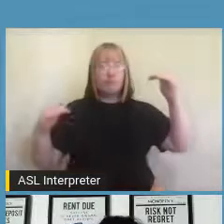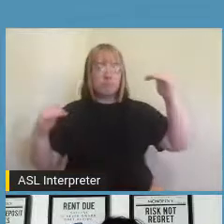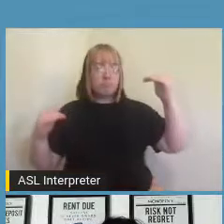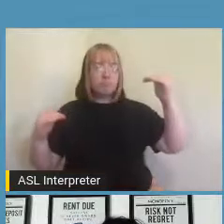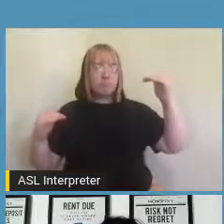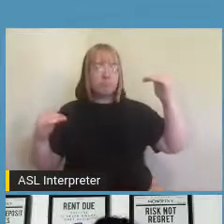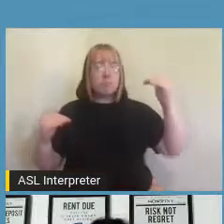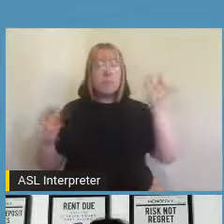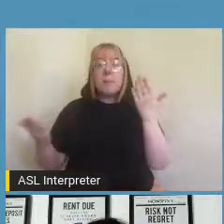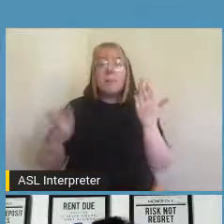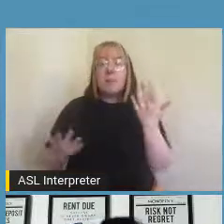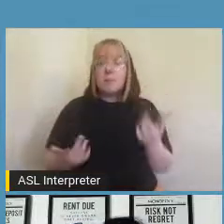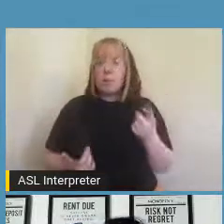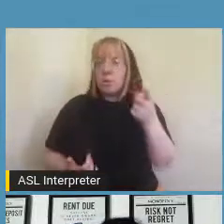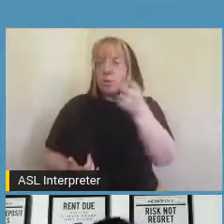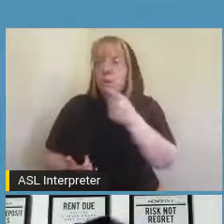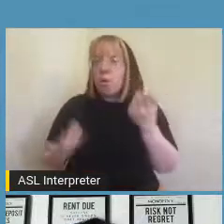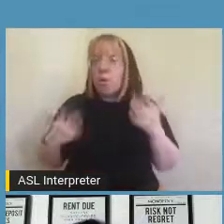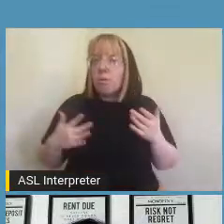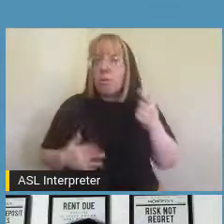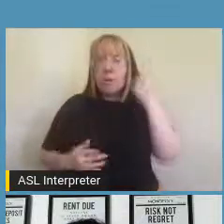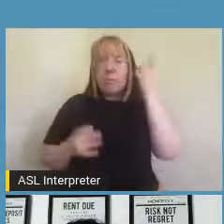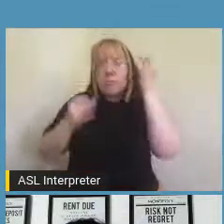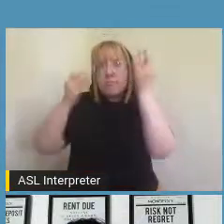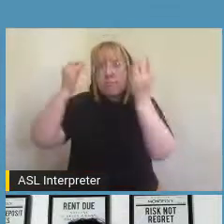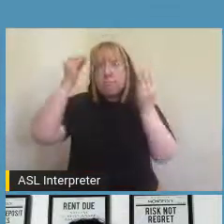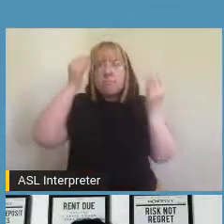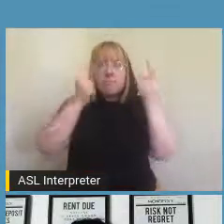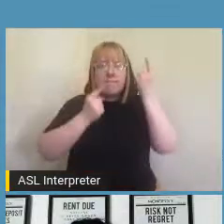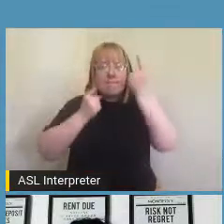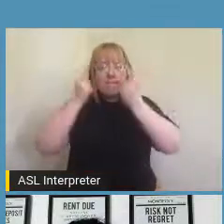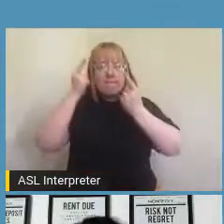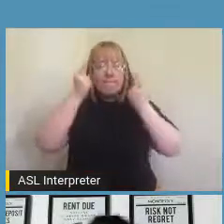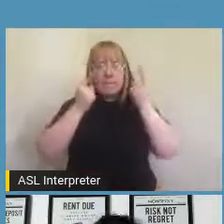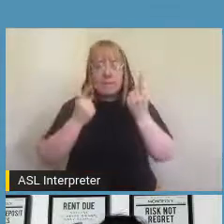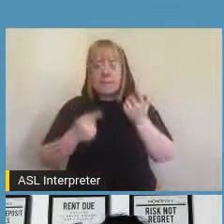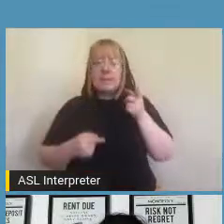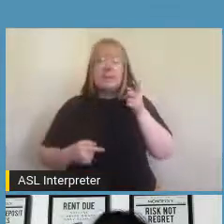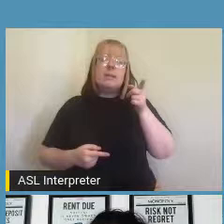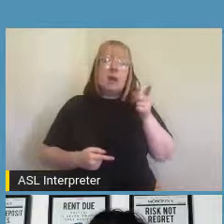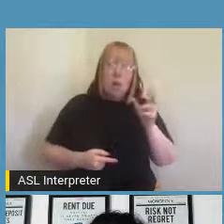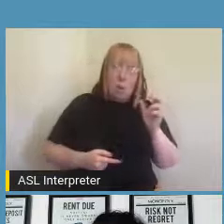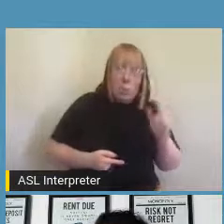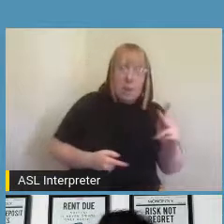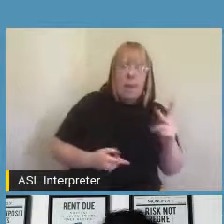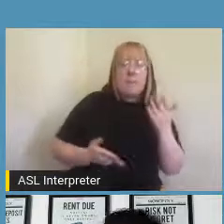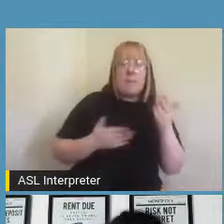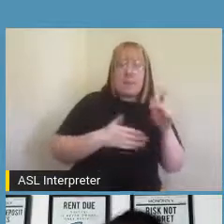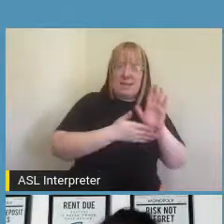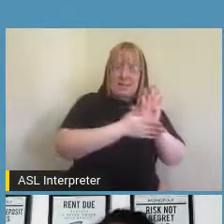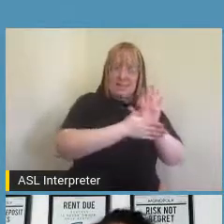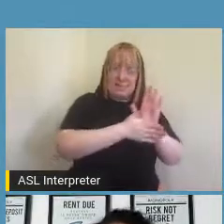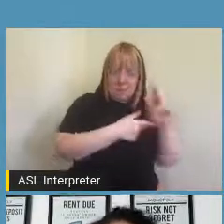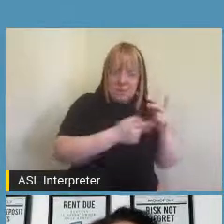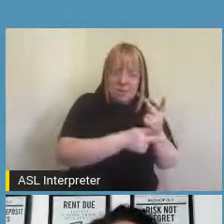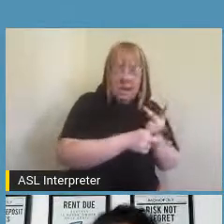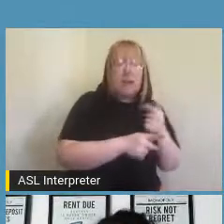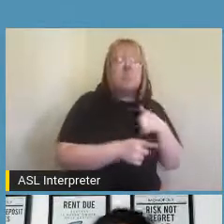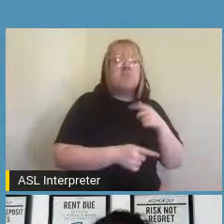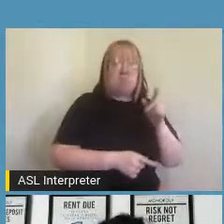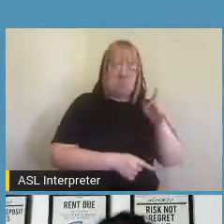already thinking about, all right, this is where we might be a level 2 bucket, level 1. So I welcome you all to kind of bring